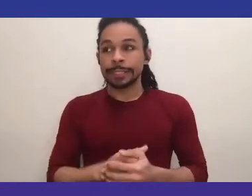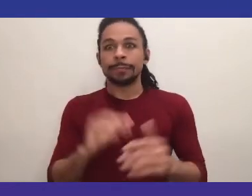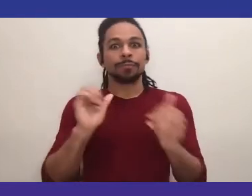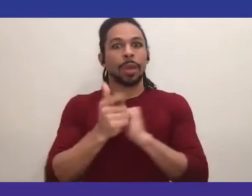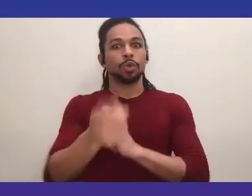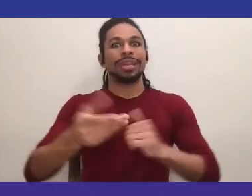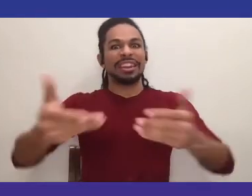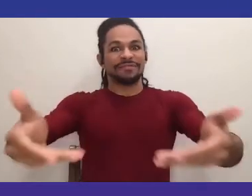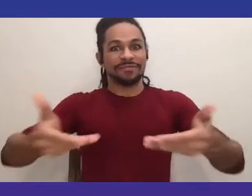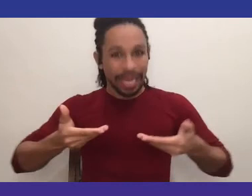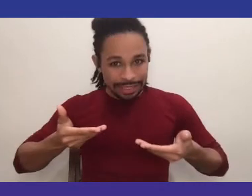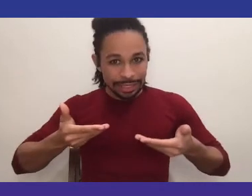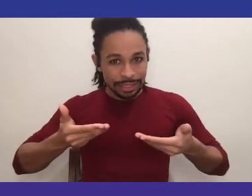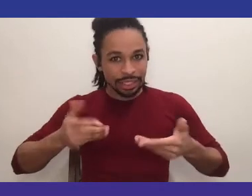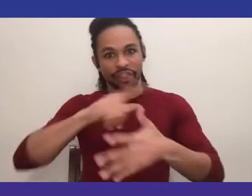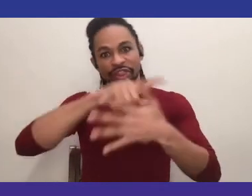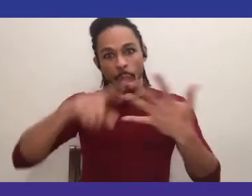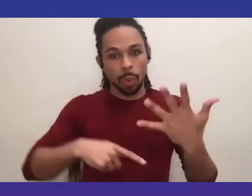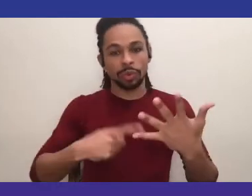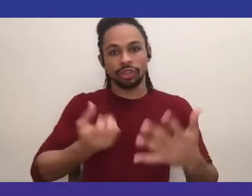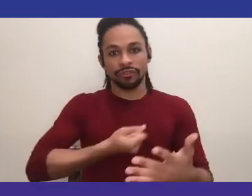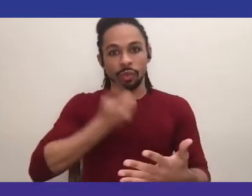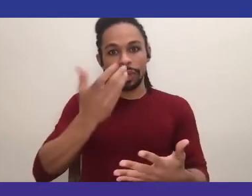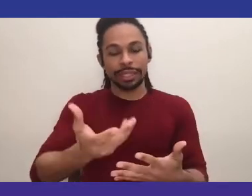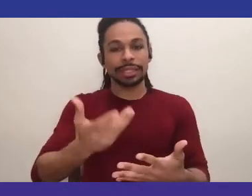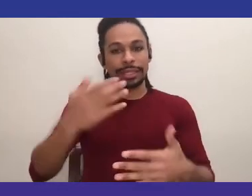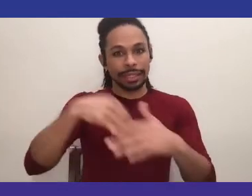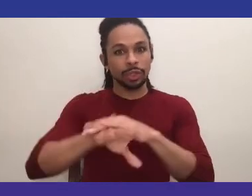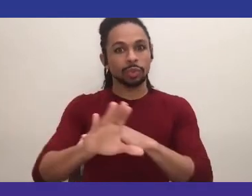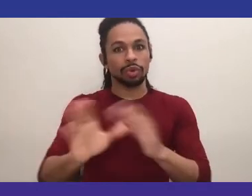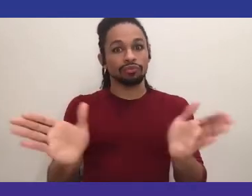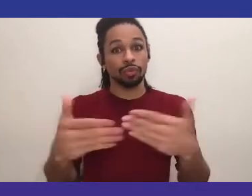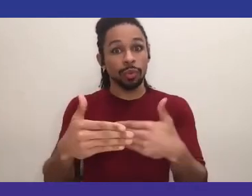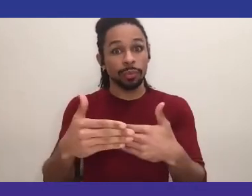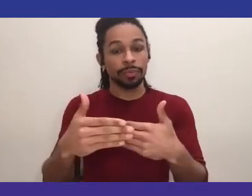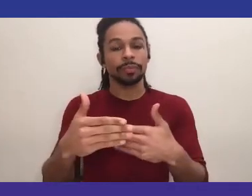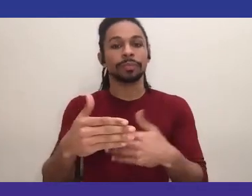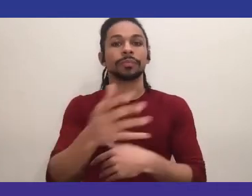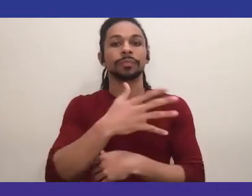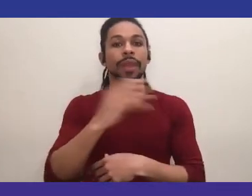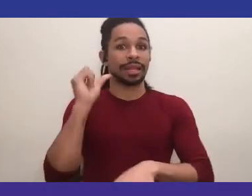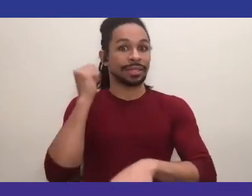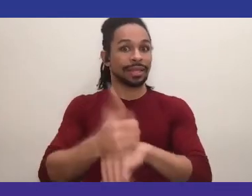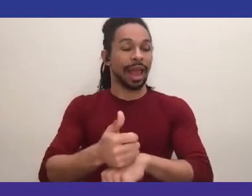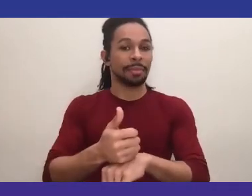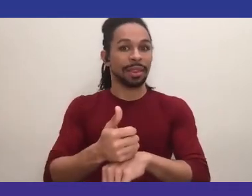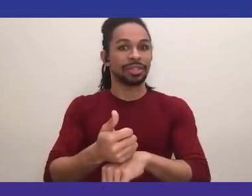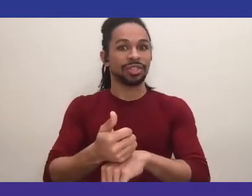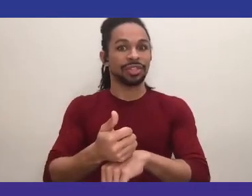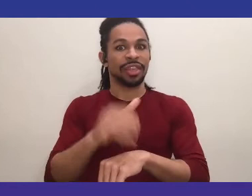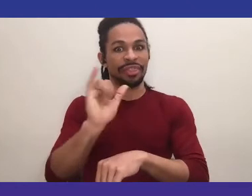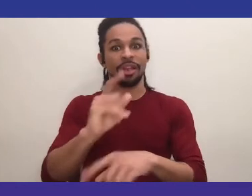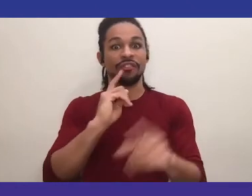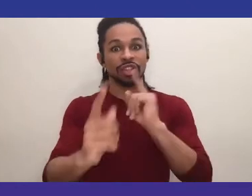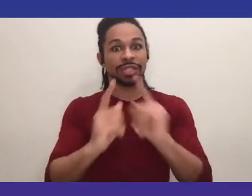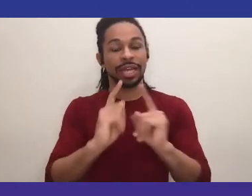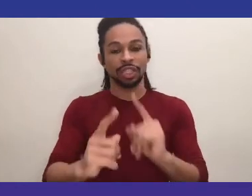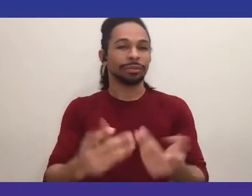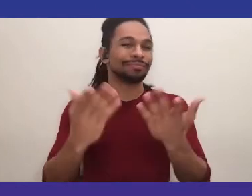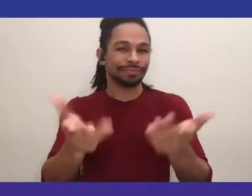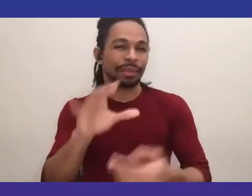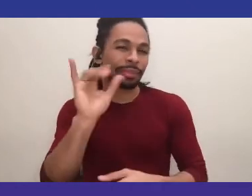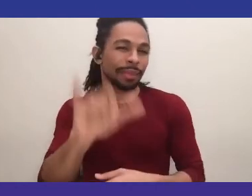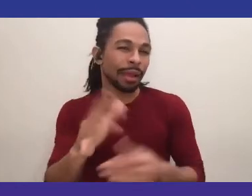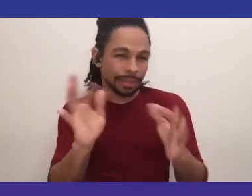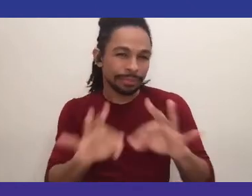invite those voices into a room and establish that conversation. I